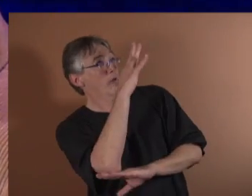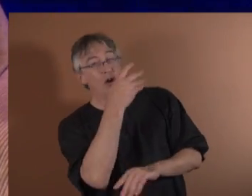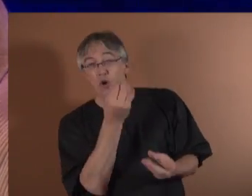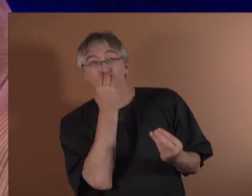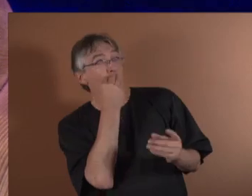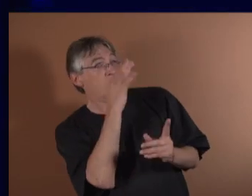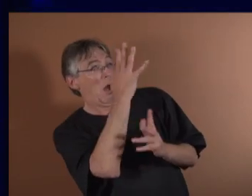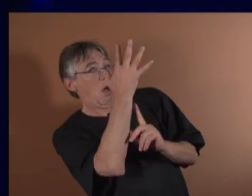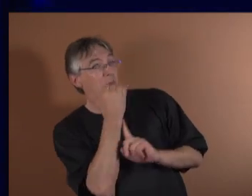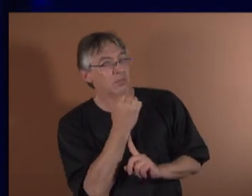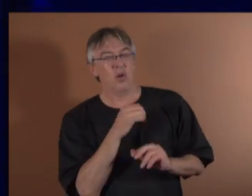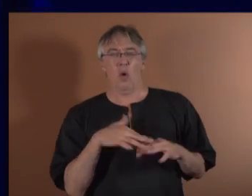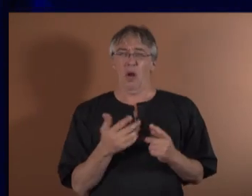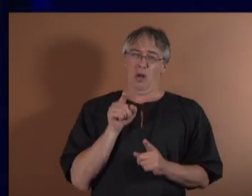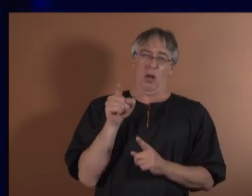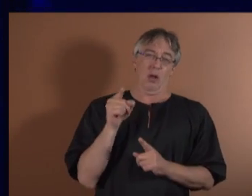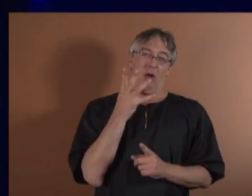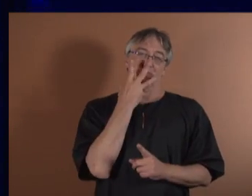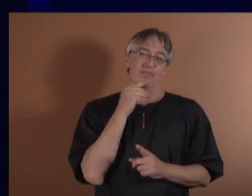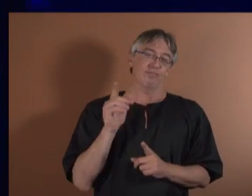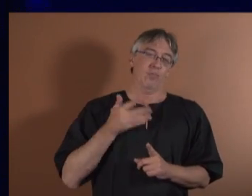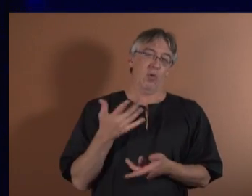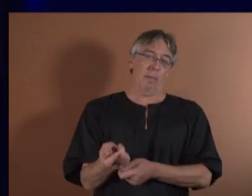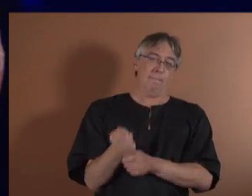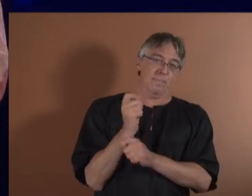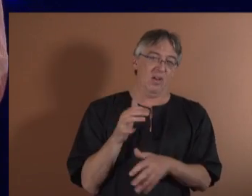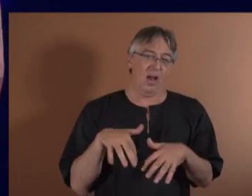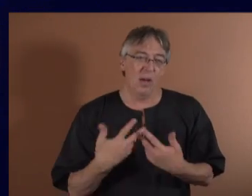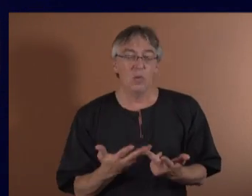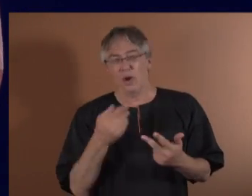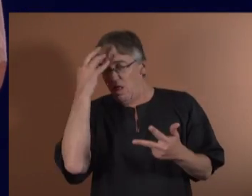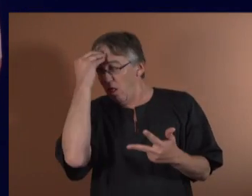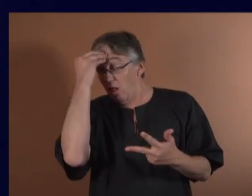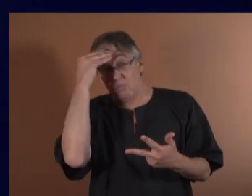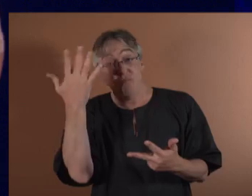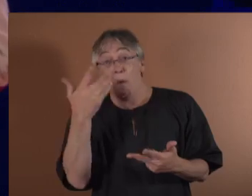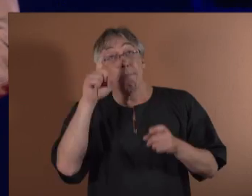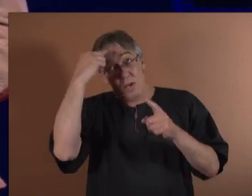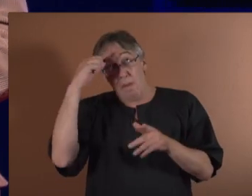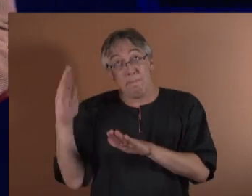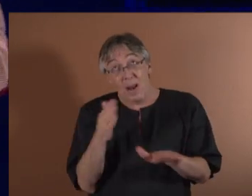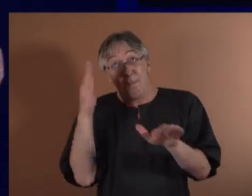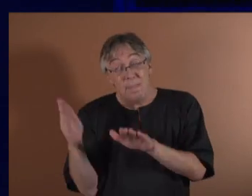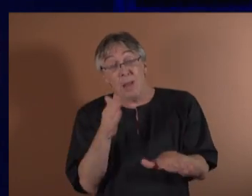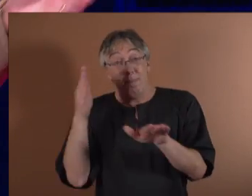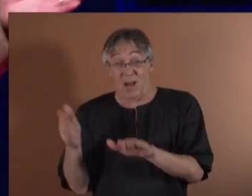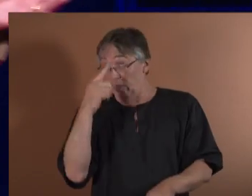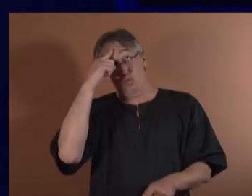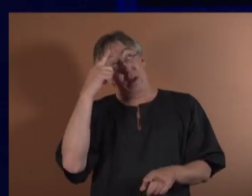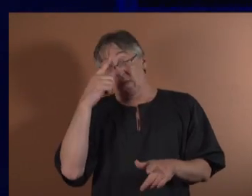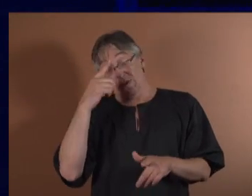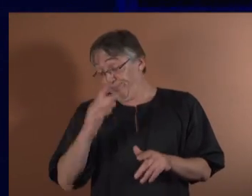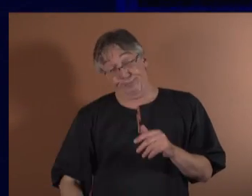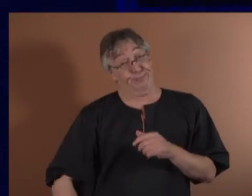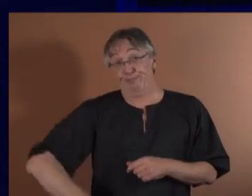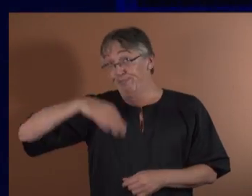person? Survival of the species. So you're doing it all the time, and it's grown